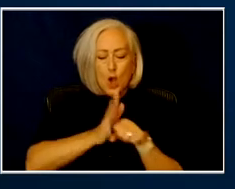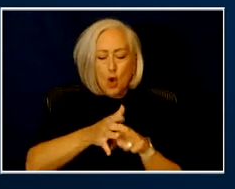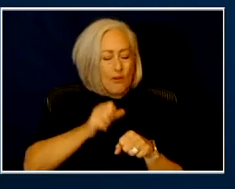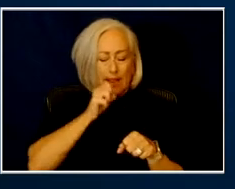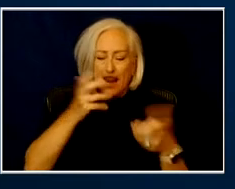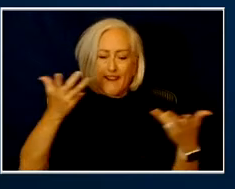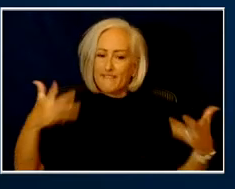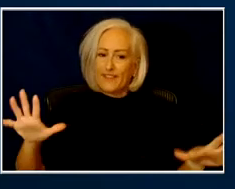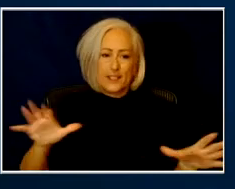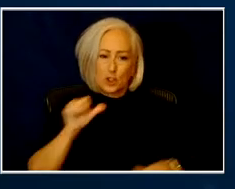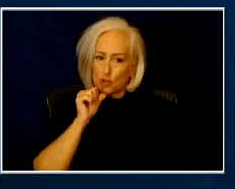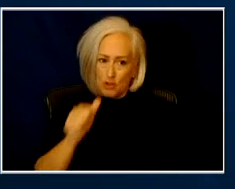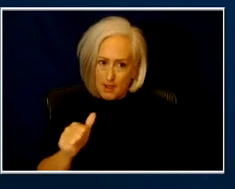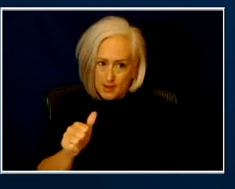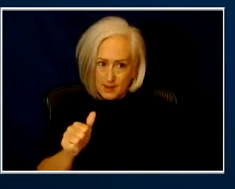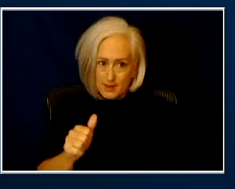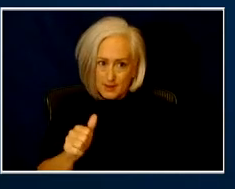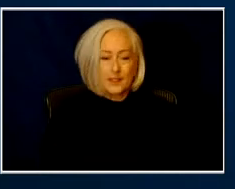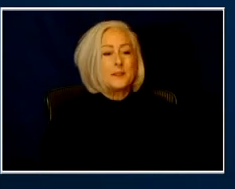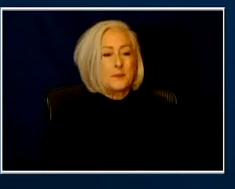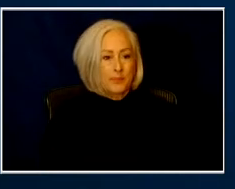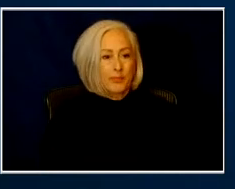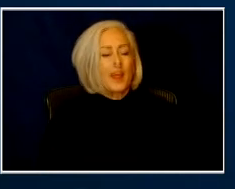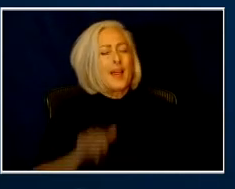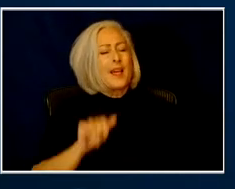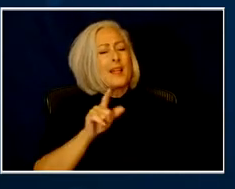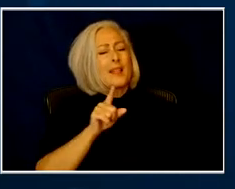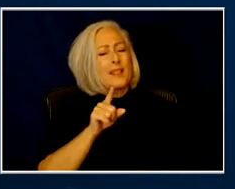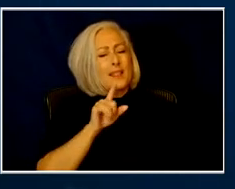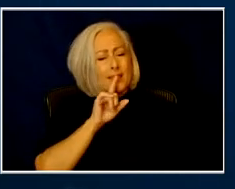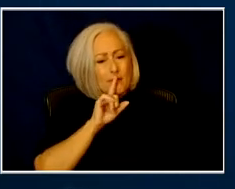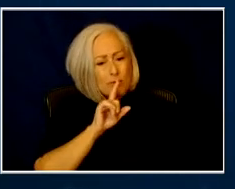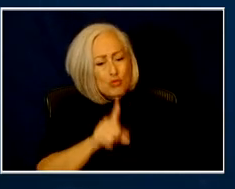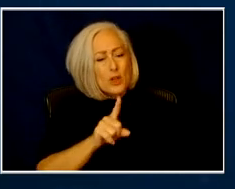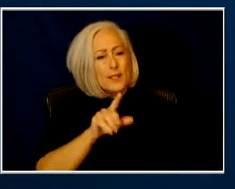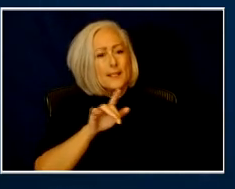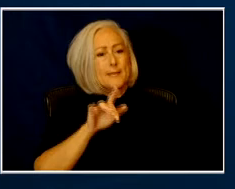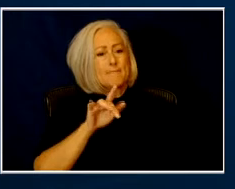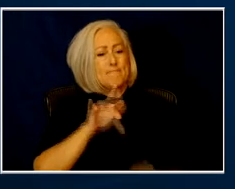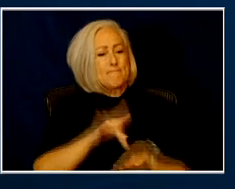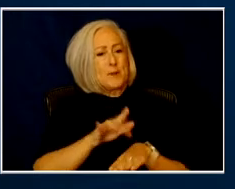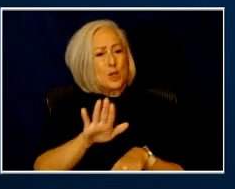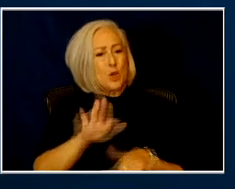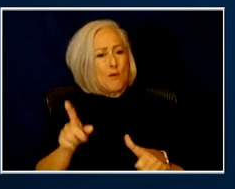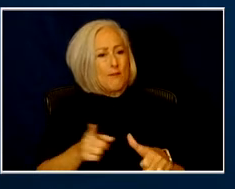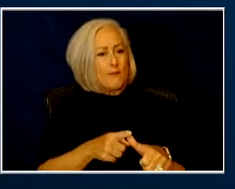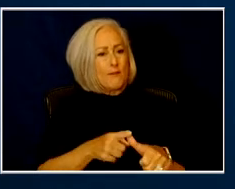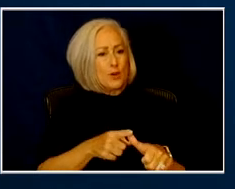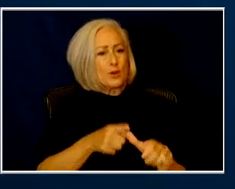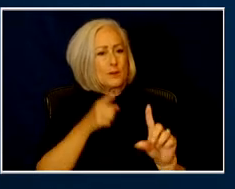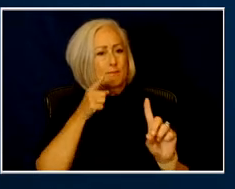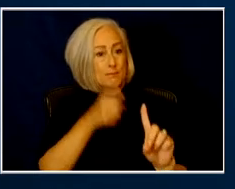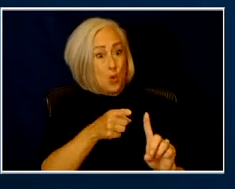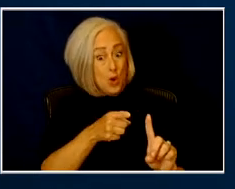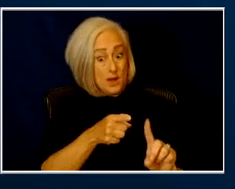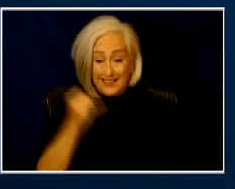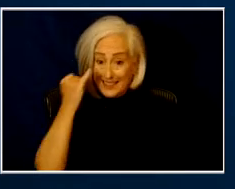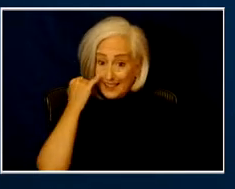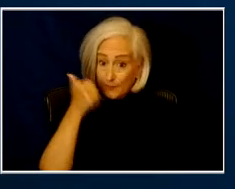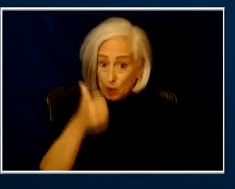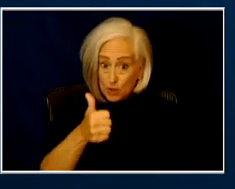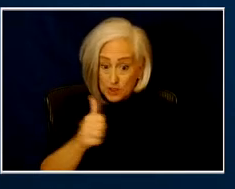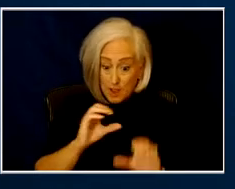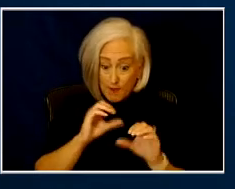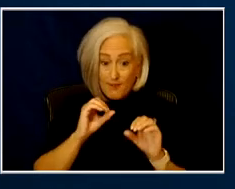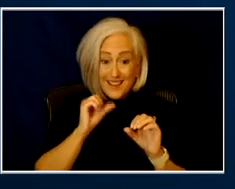hits home your first point about being six times at greater risk of death if you are not up to date with your vaccine